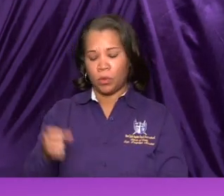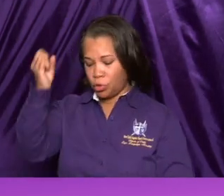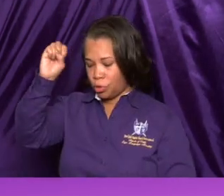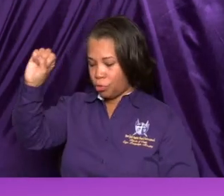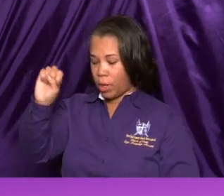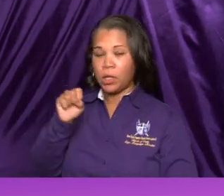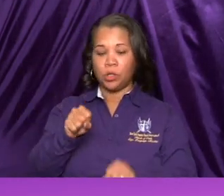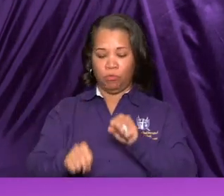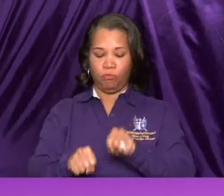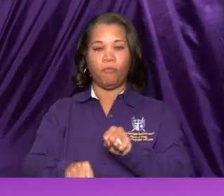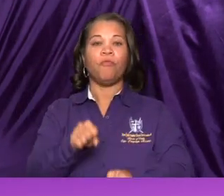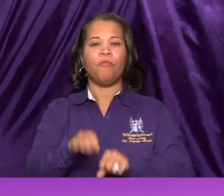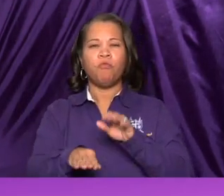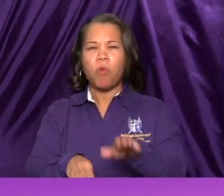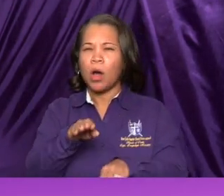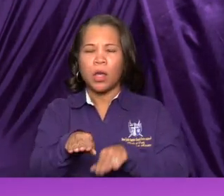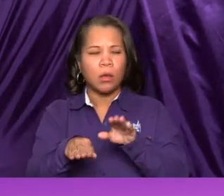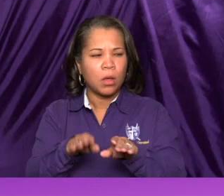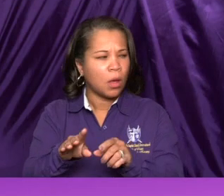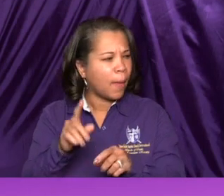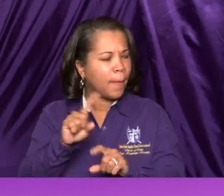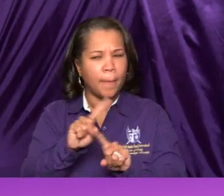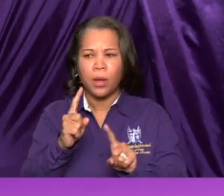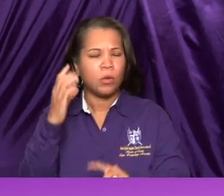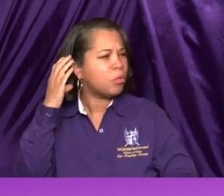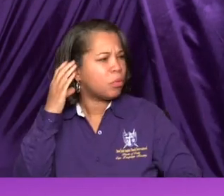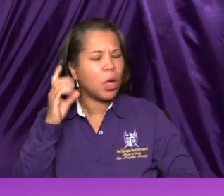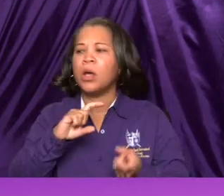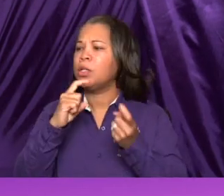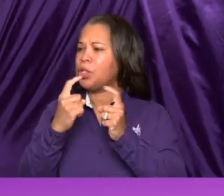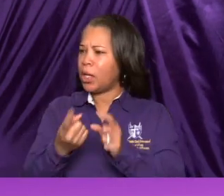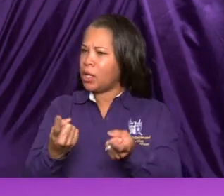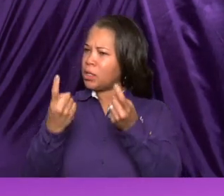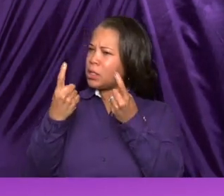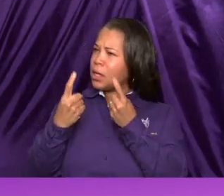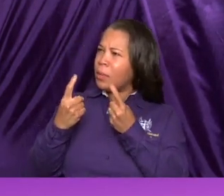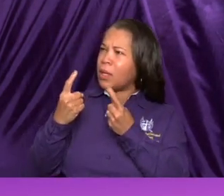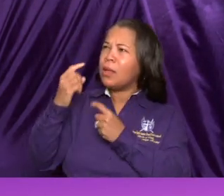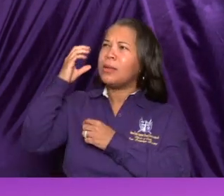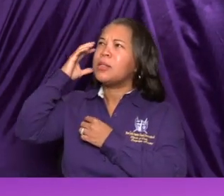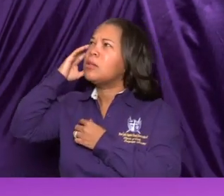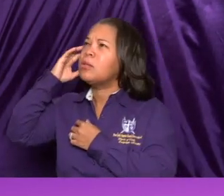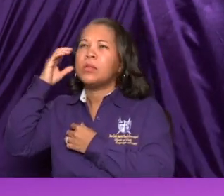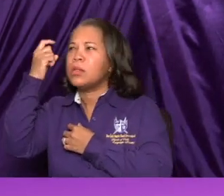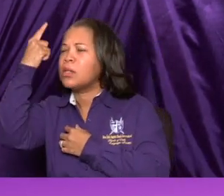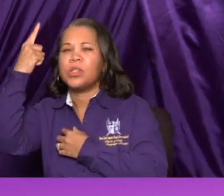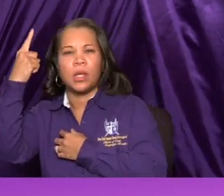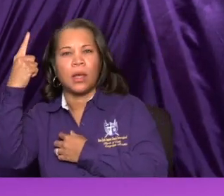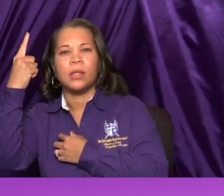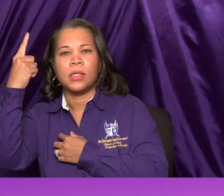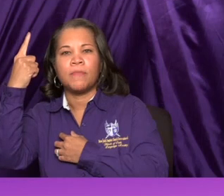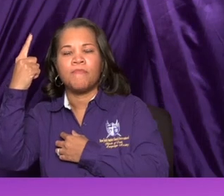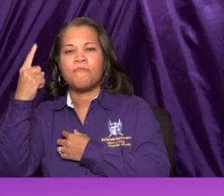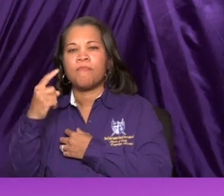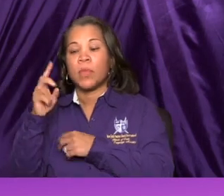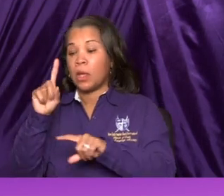are, but you hear change is coming. That's the sound that he hears. He's never ever been able